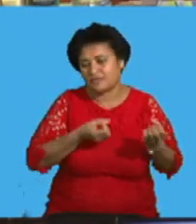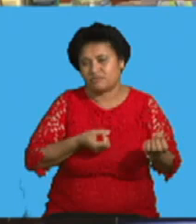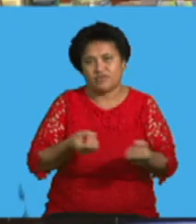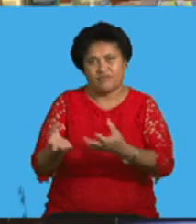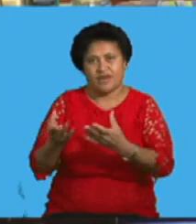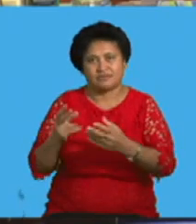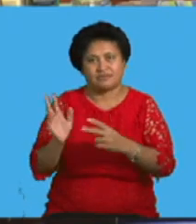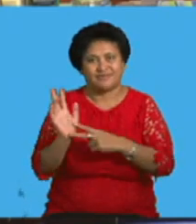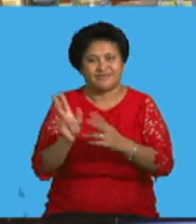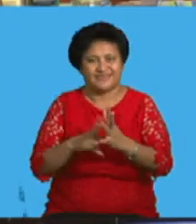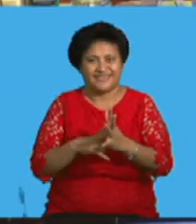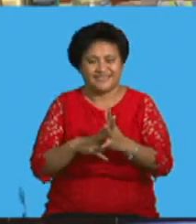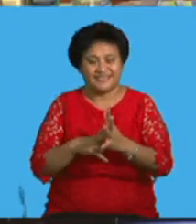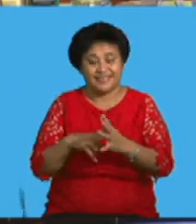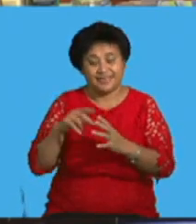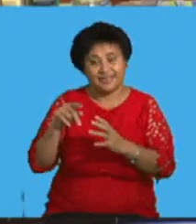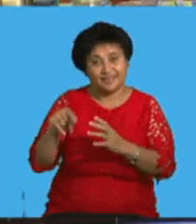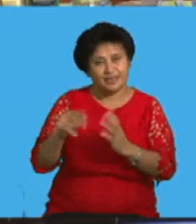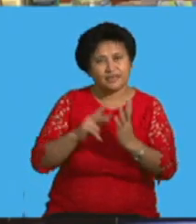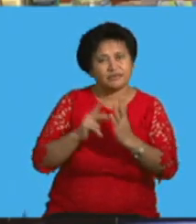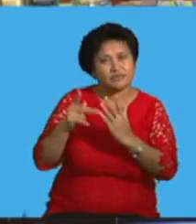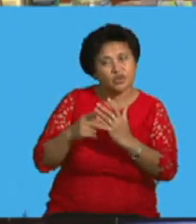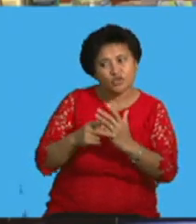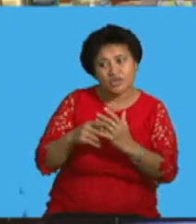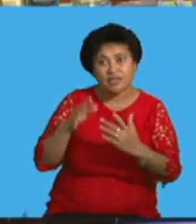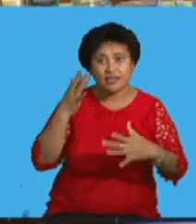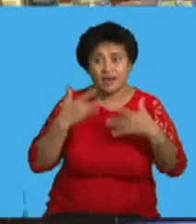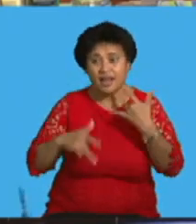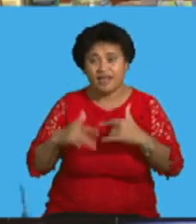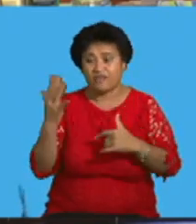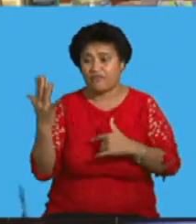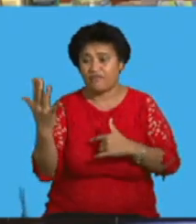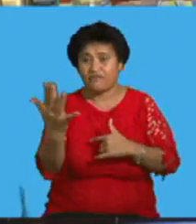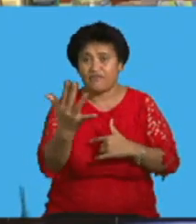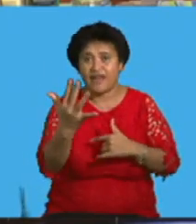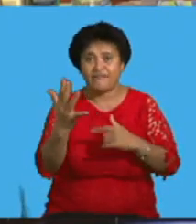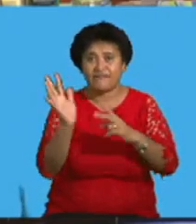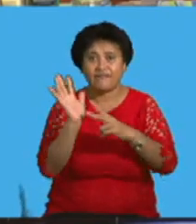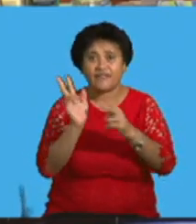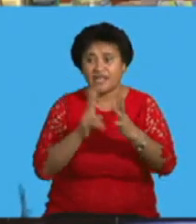Through this project, livelihoods of the 5 villages have been improved.